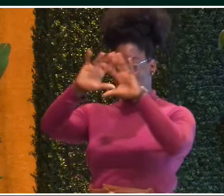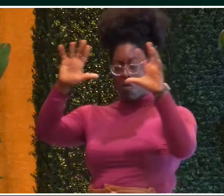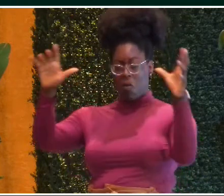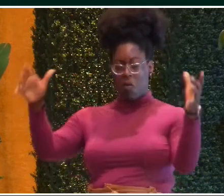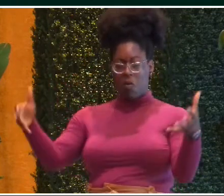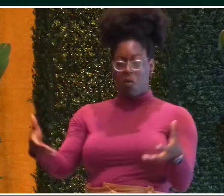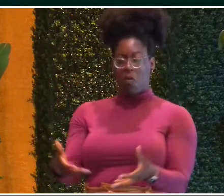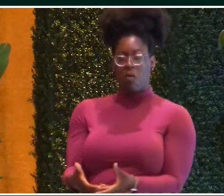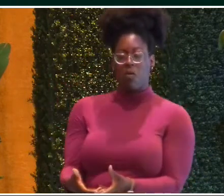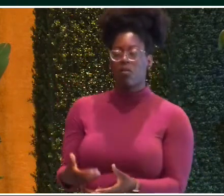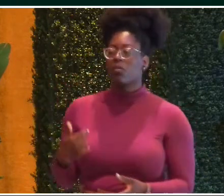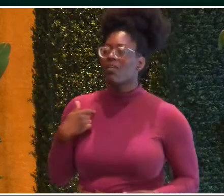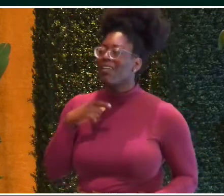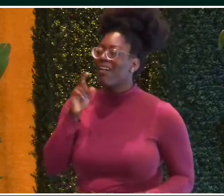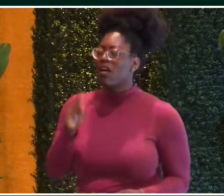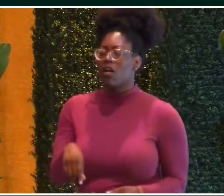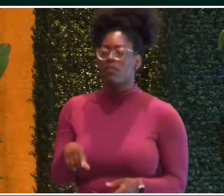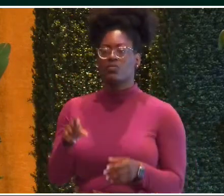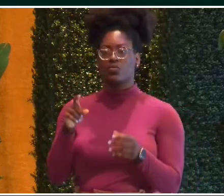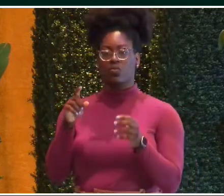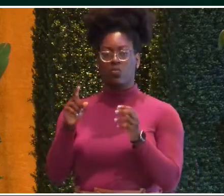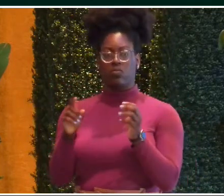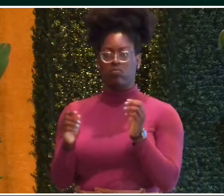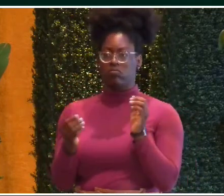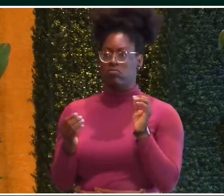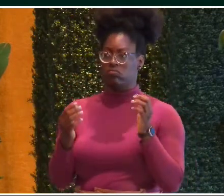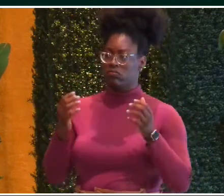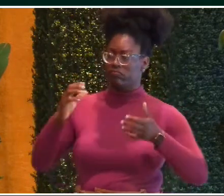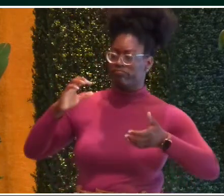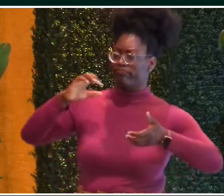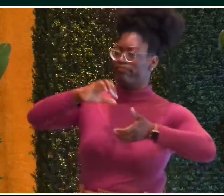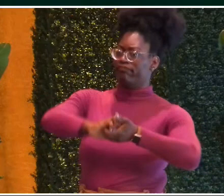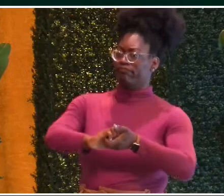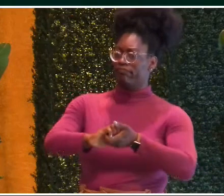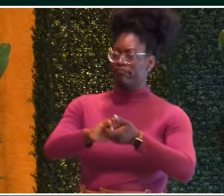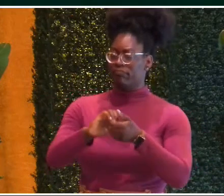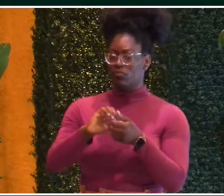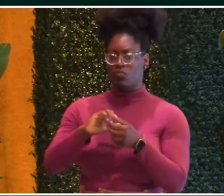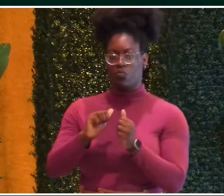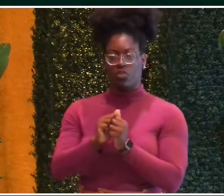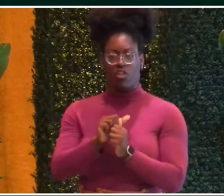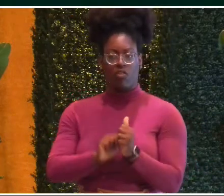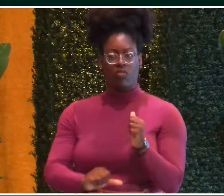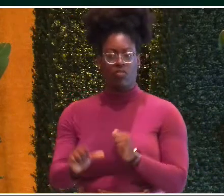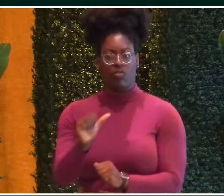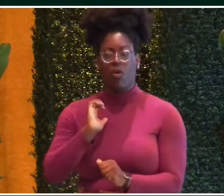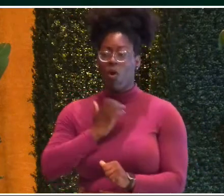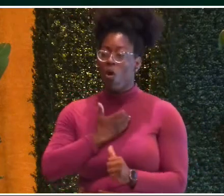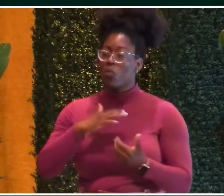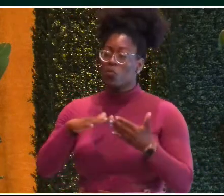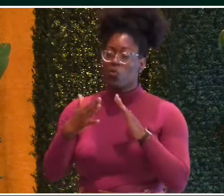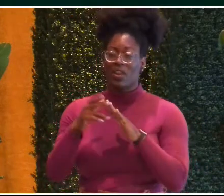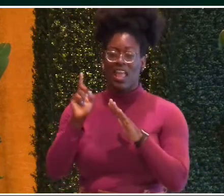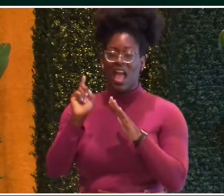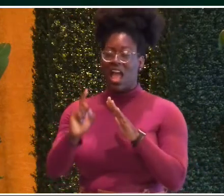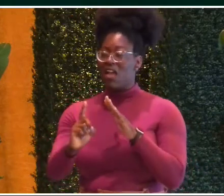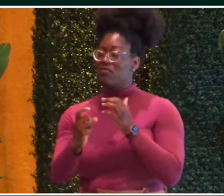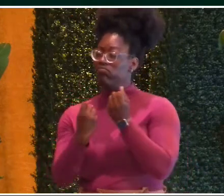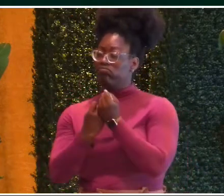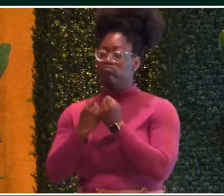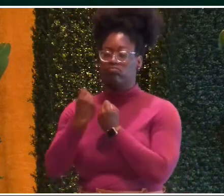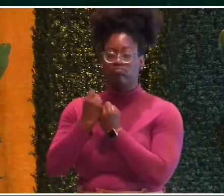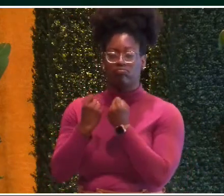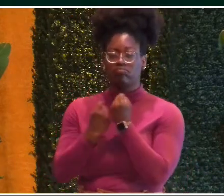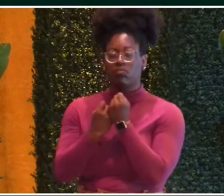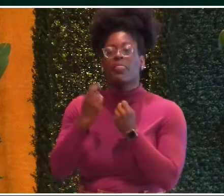up our communities of solidarity. This is critically important. Who is part right now in your local,